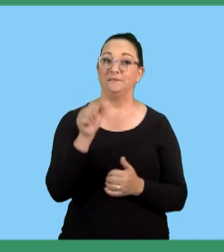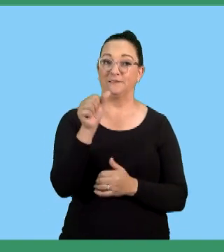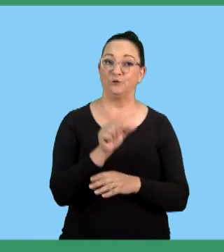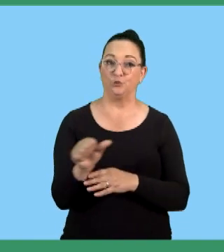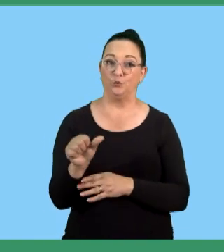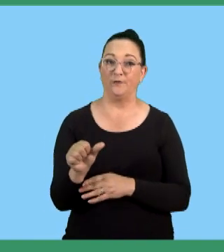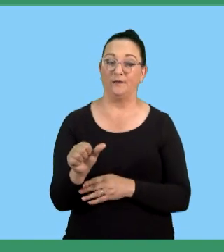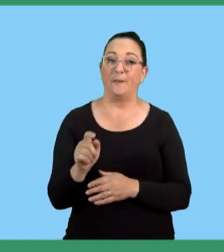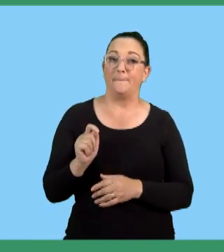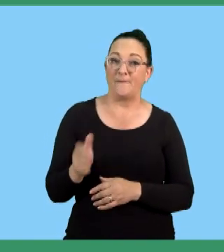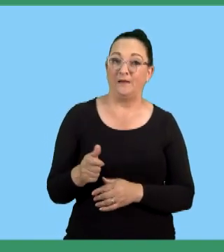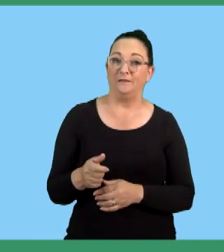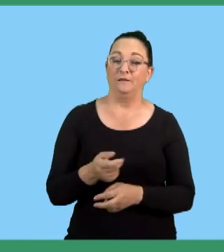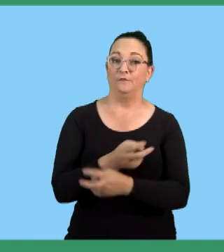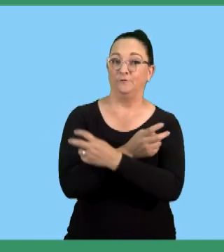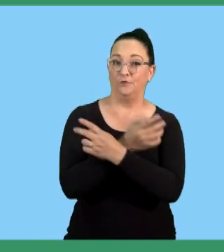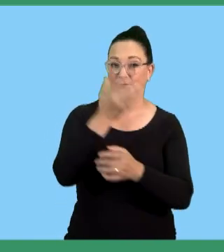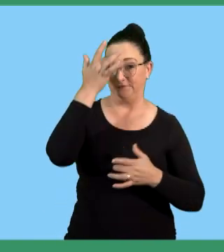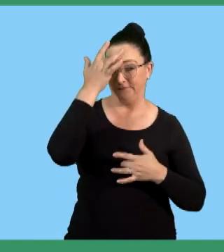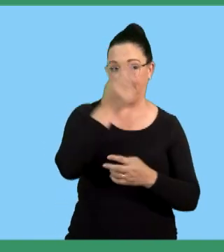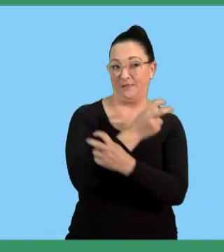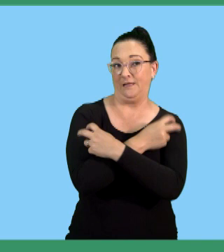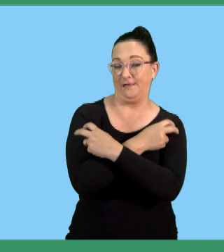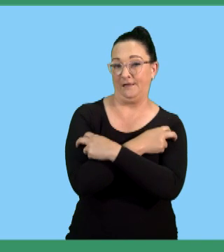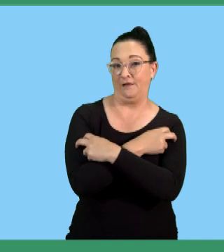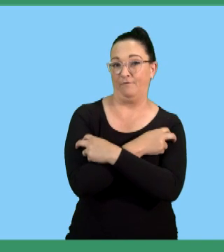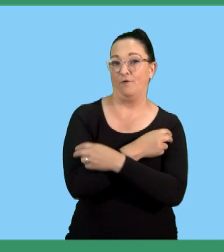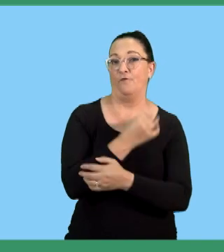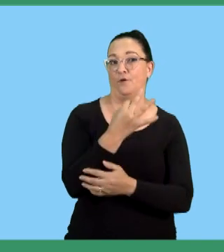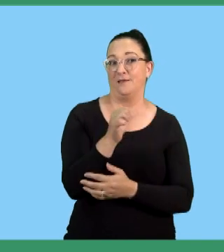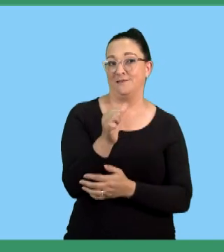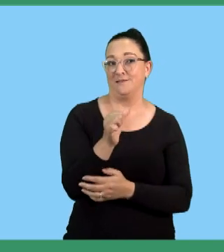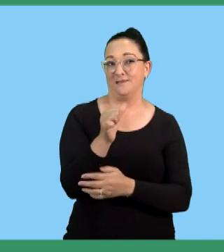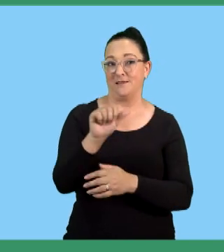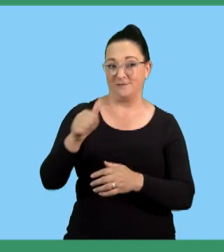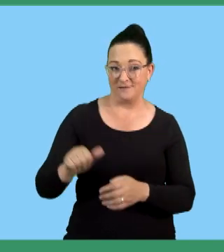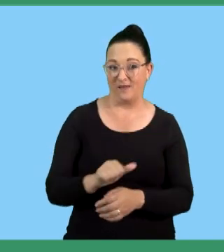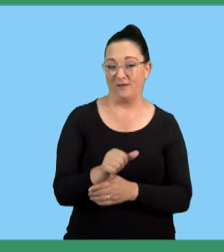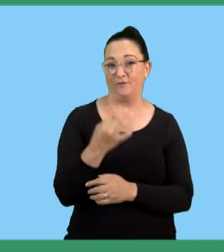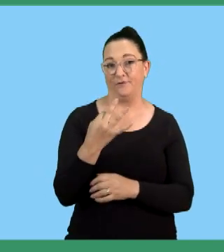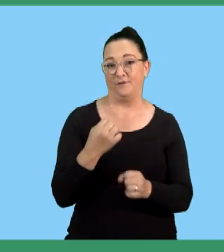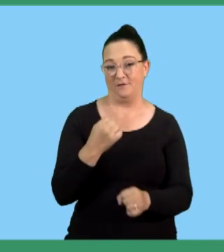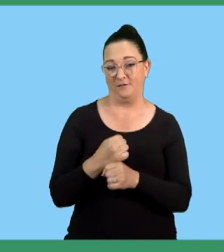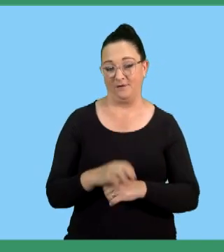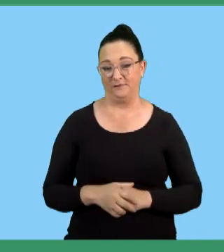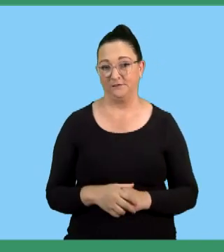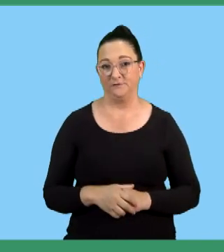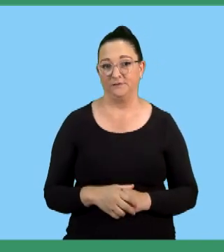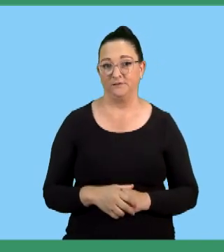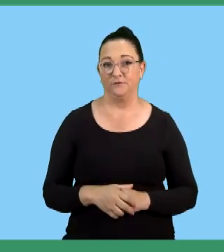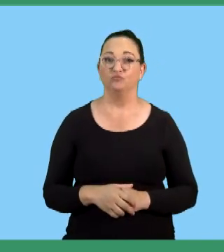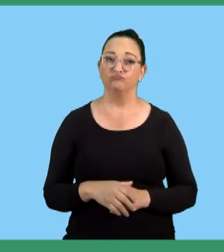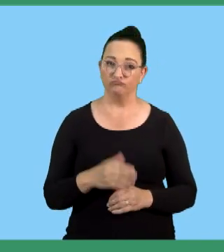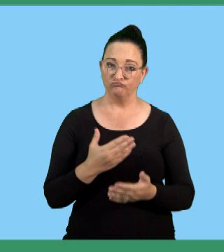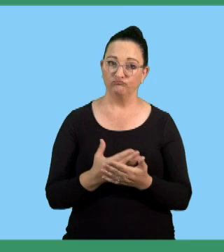sick leave during a 36-month cycle. Now, 36-month cycle is basically what? Your 3 years. It's 3 years. So in 3